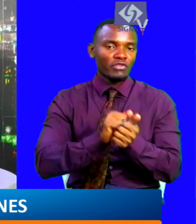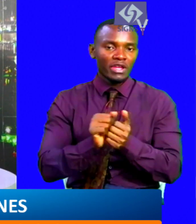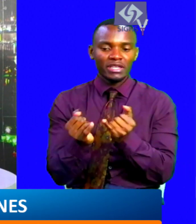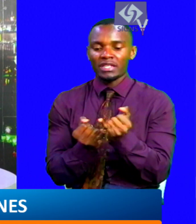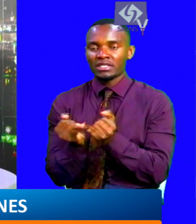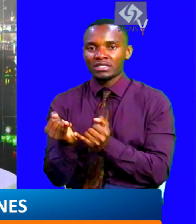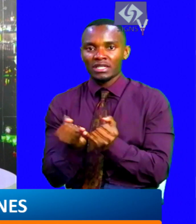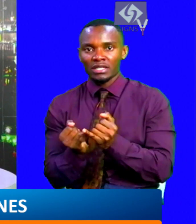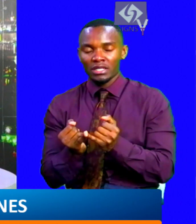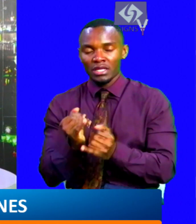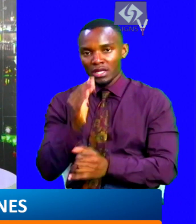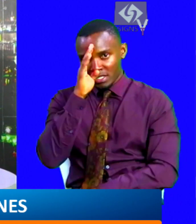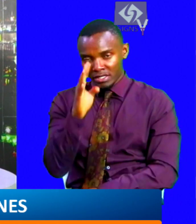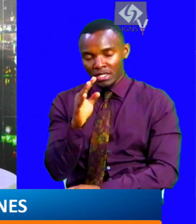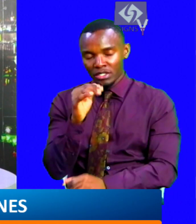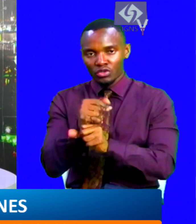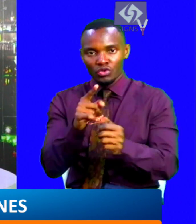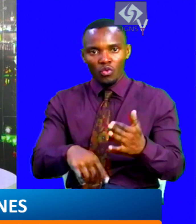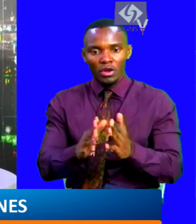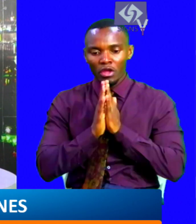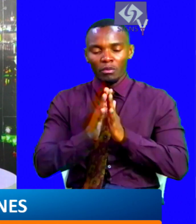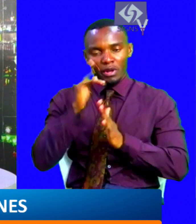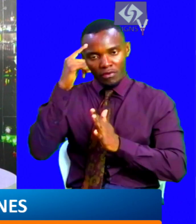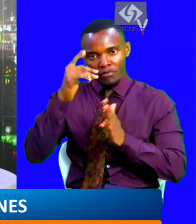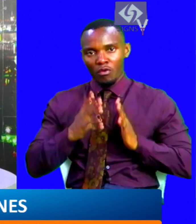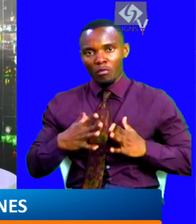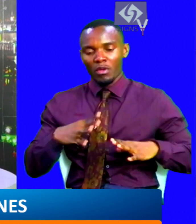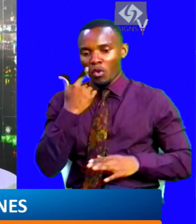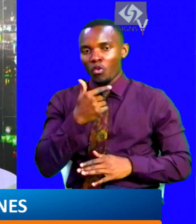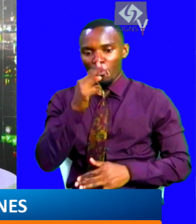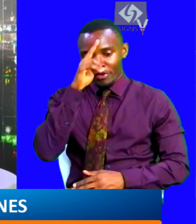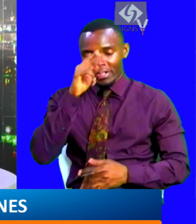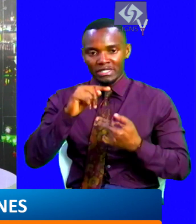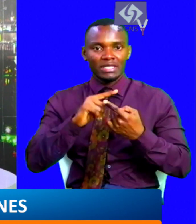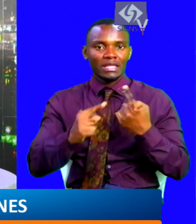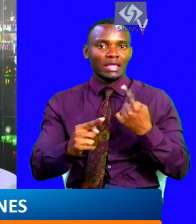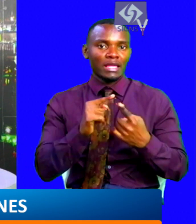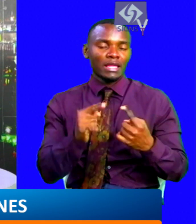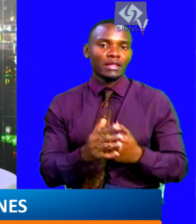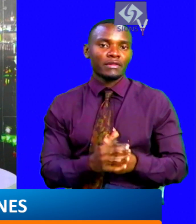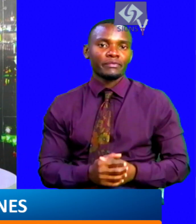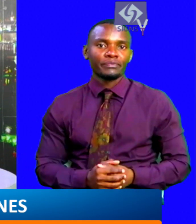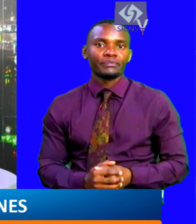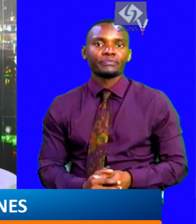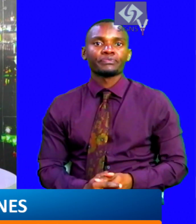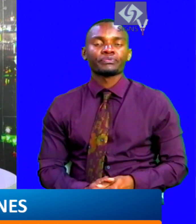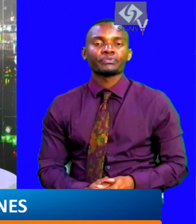and Sunday for prayers in remembrance of the victims of police brutality during the past peaceful